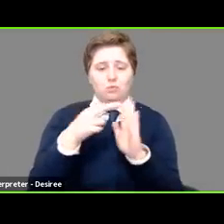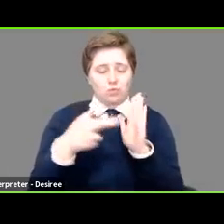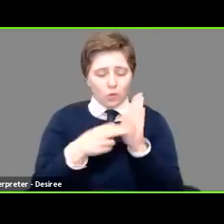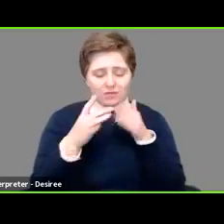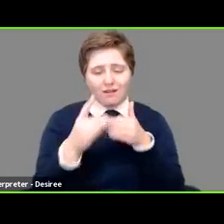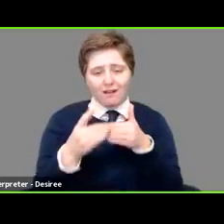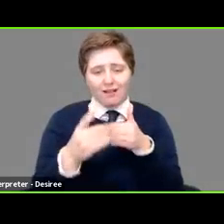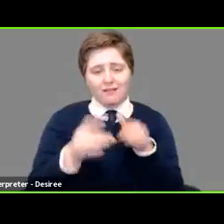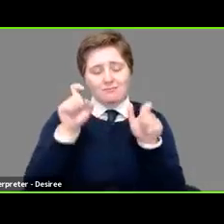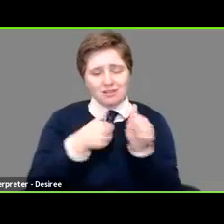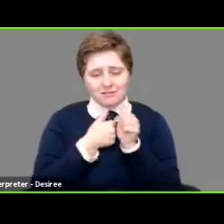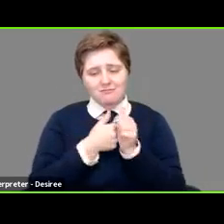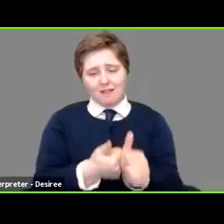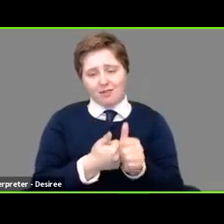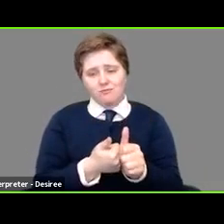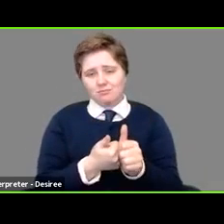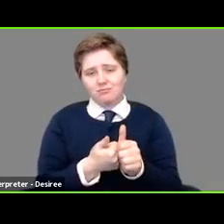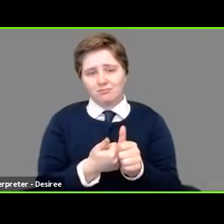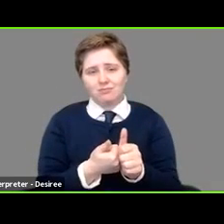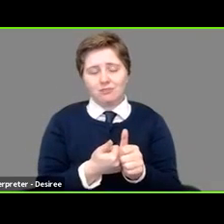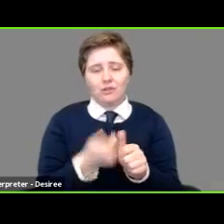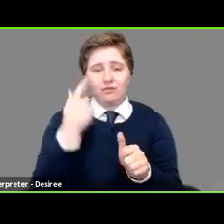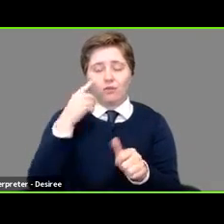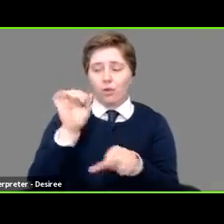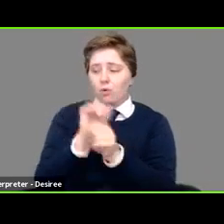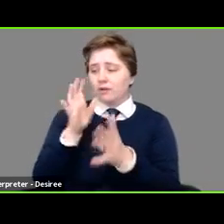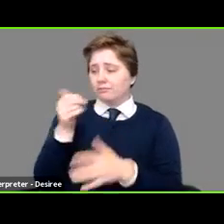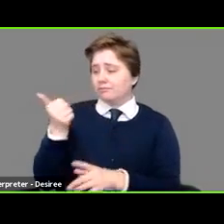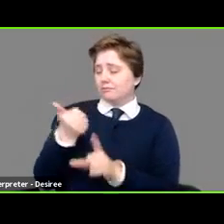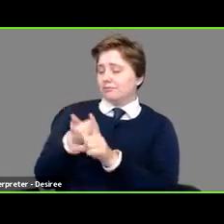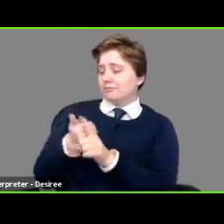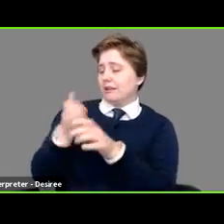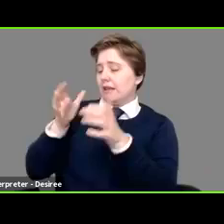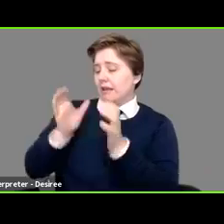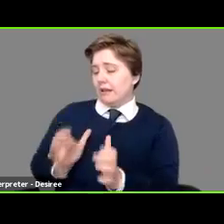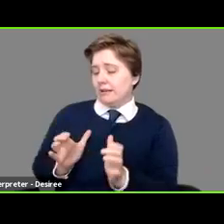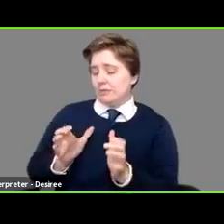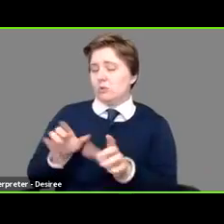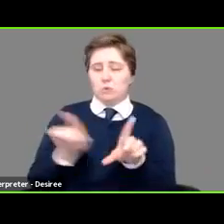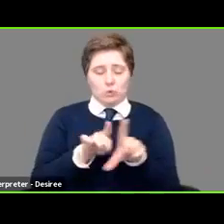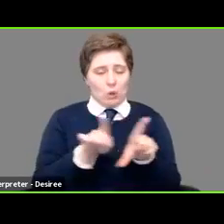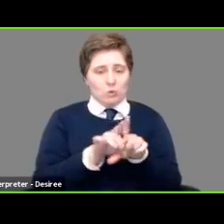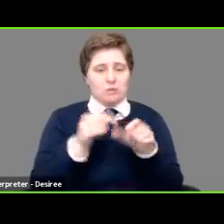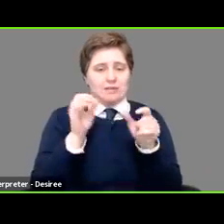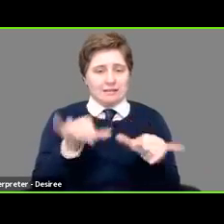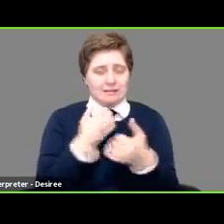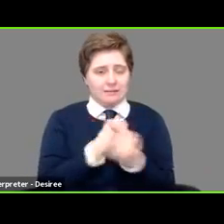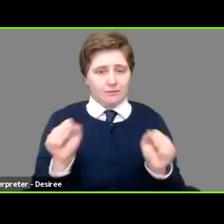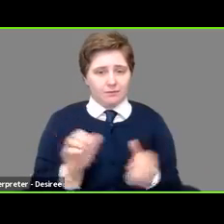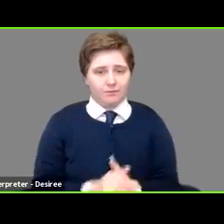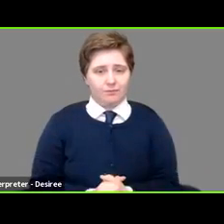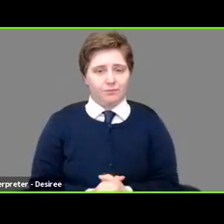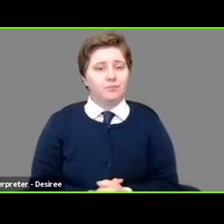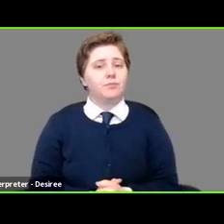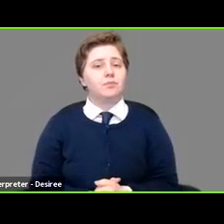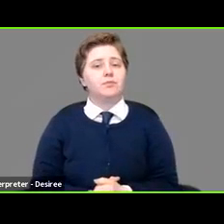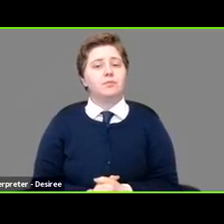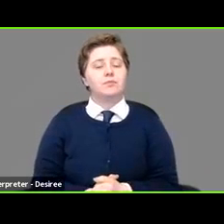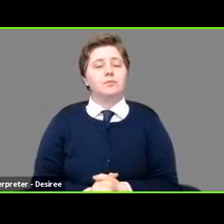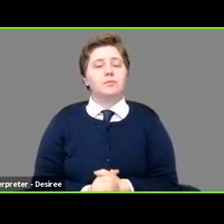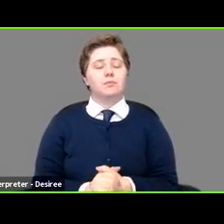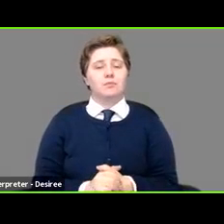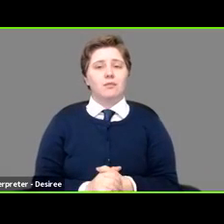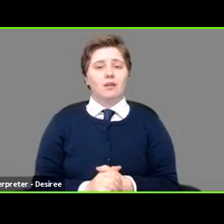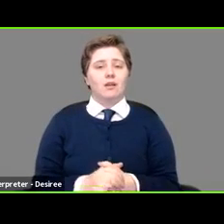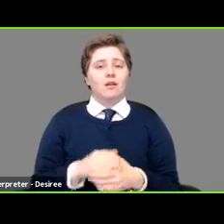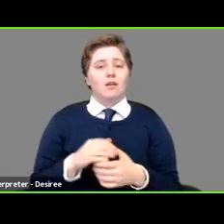guidelines you're expected to follow to keep workers and customers safe. We've been working with business community to